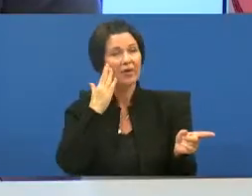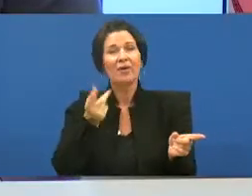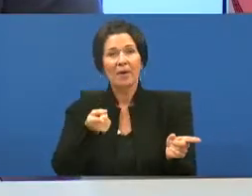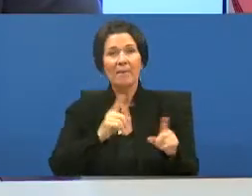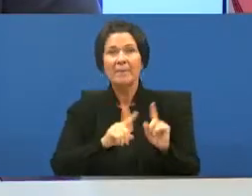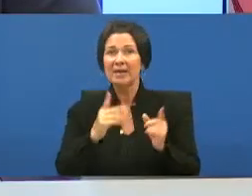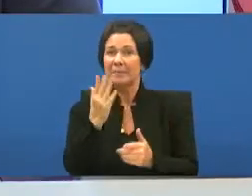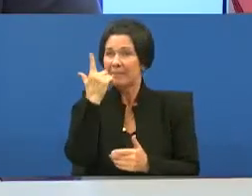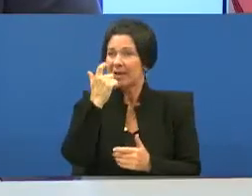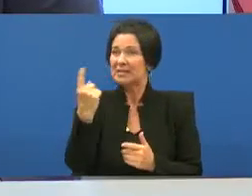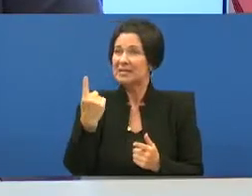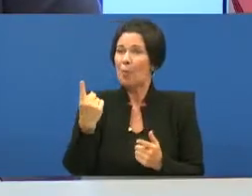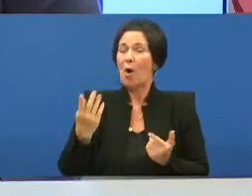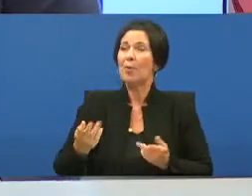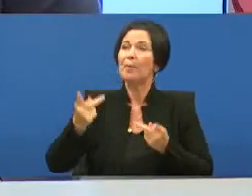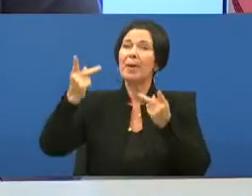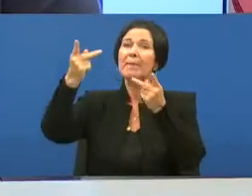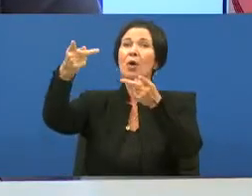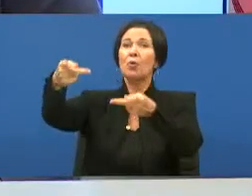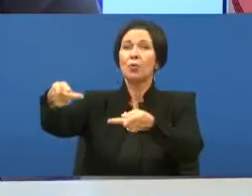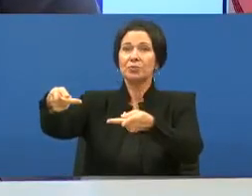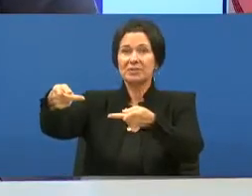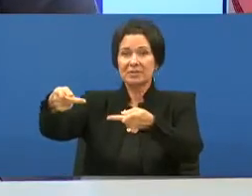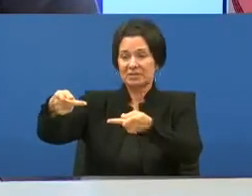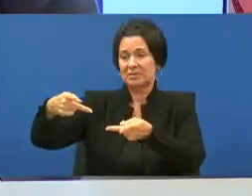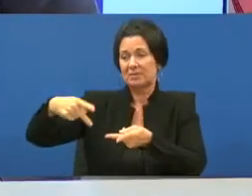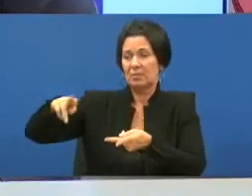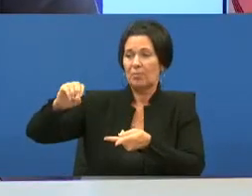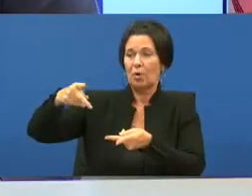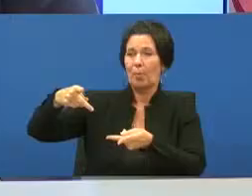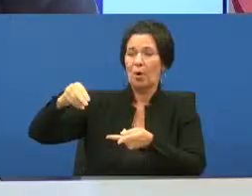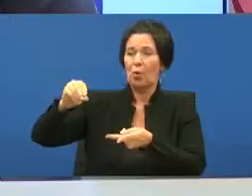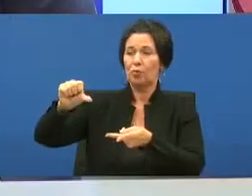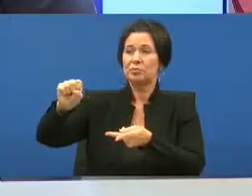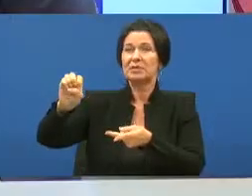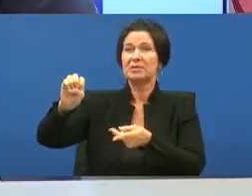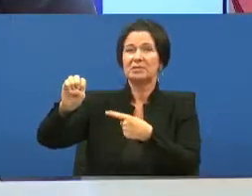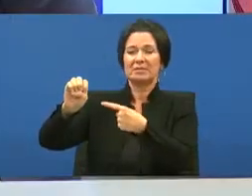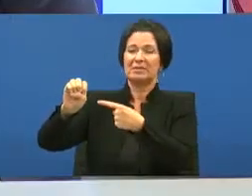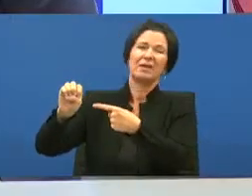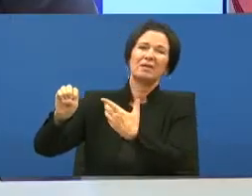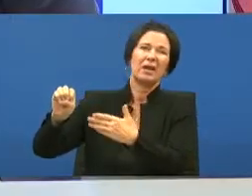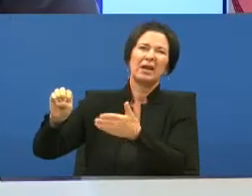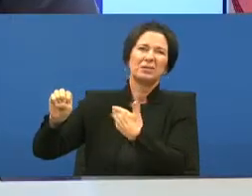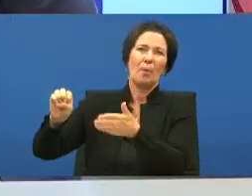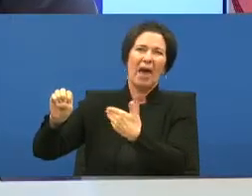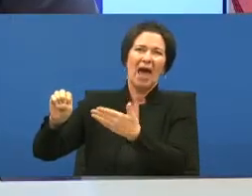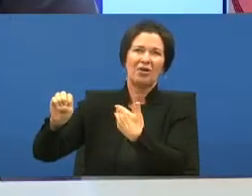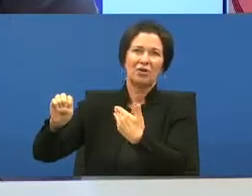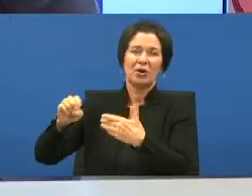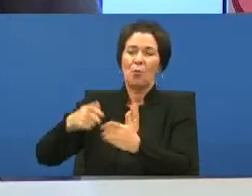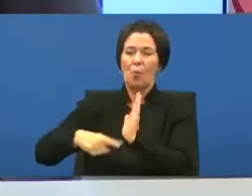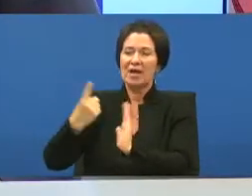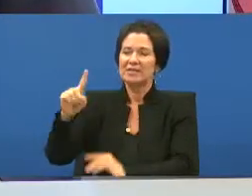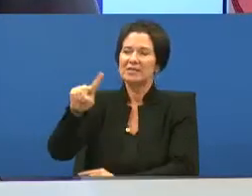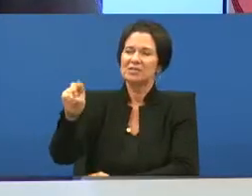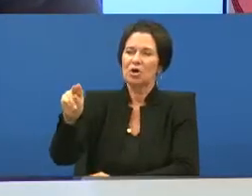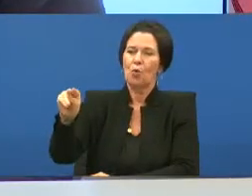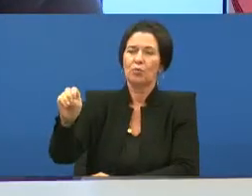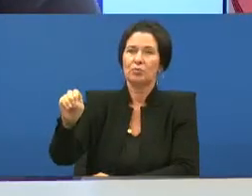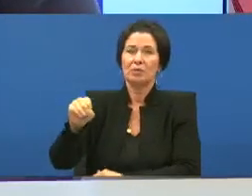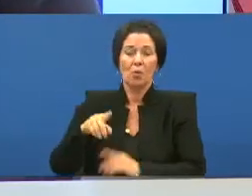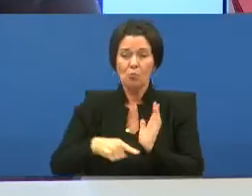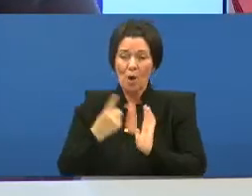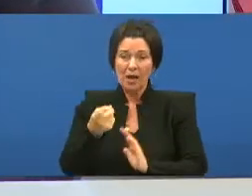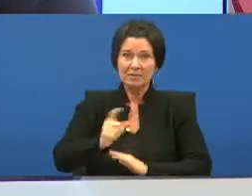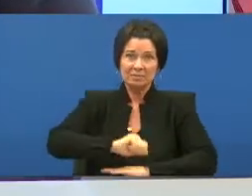because somebody is proposing something, that doesn't matter when you rezone it. Once the zoning is in place, their deal